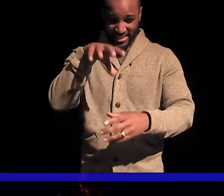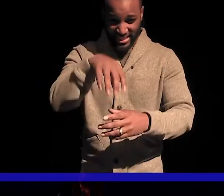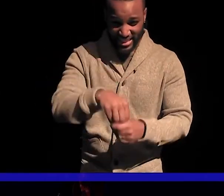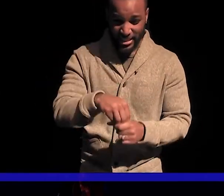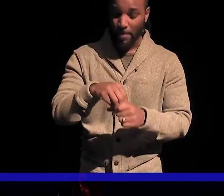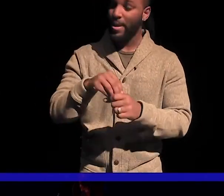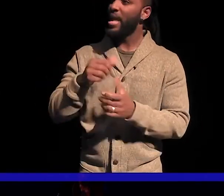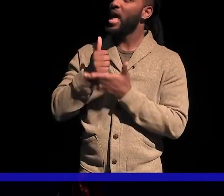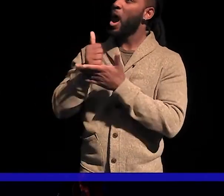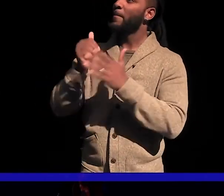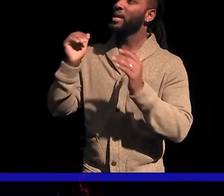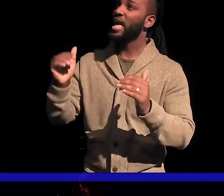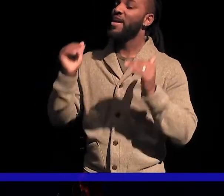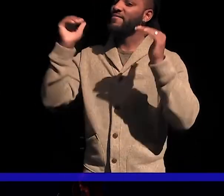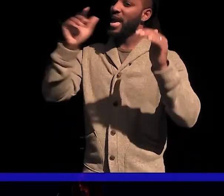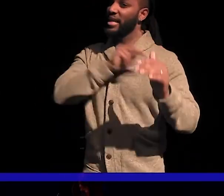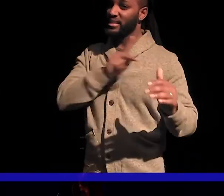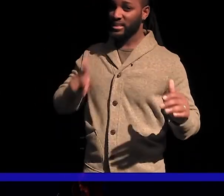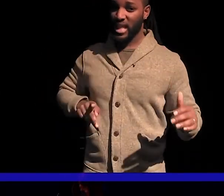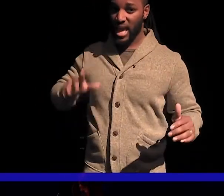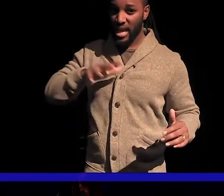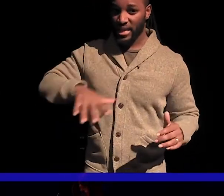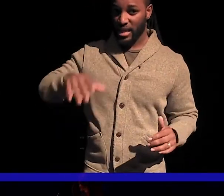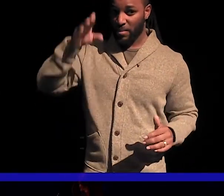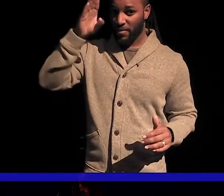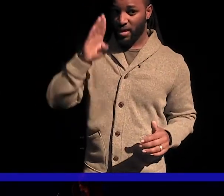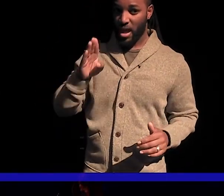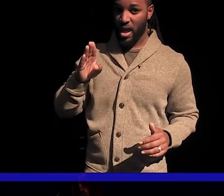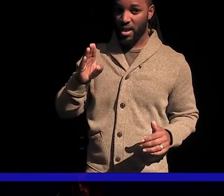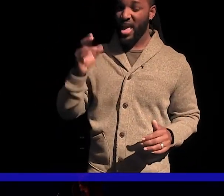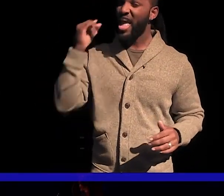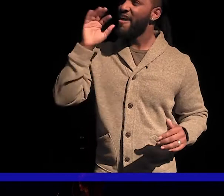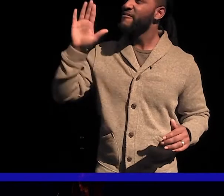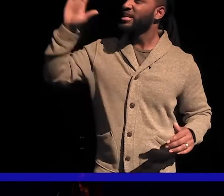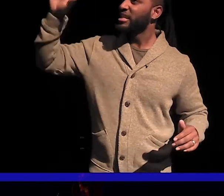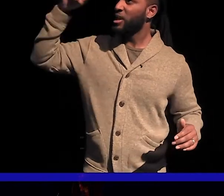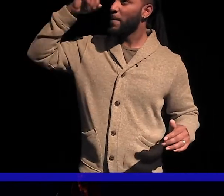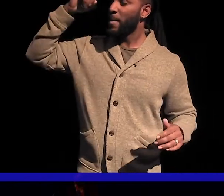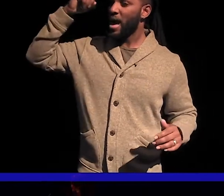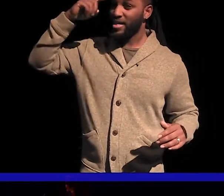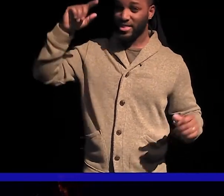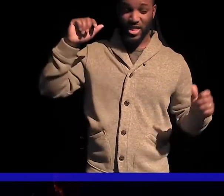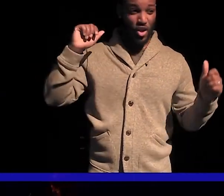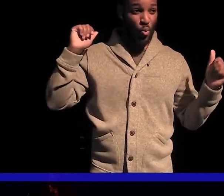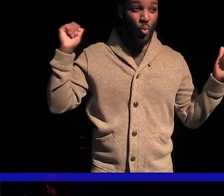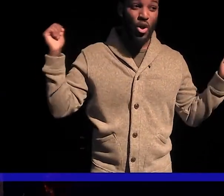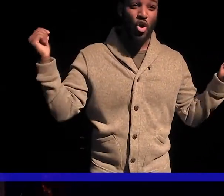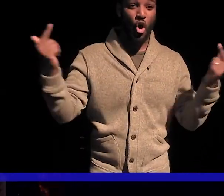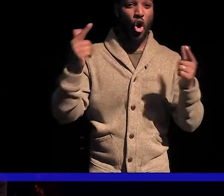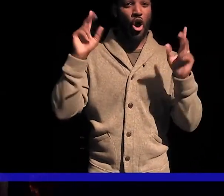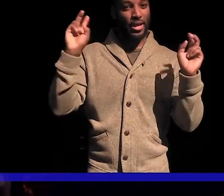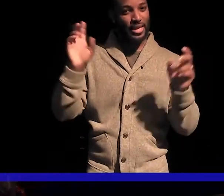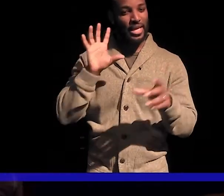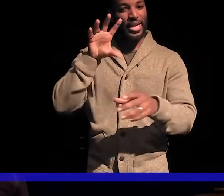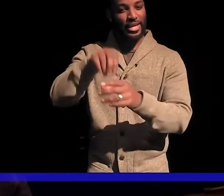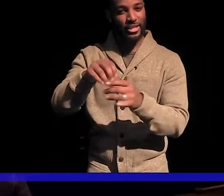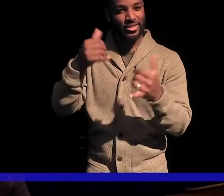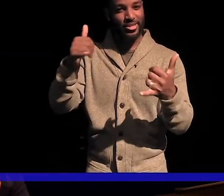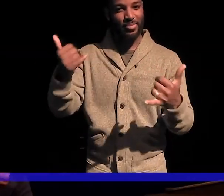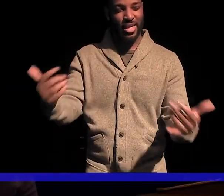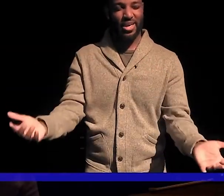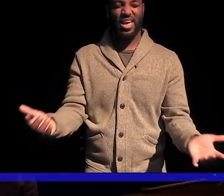the kingdom of God, and if it is God's mind that we would all get to play, how in